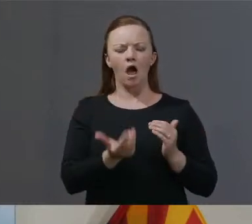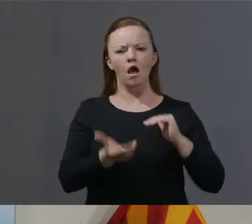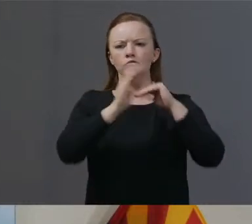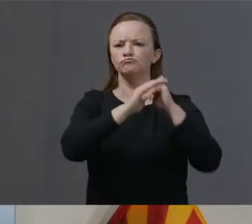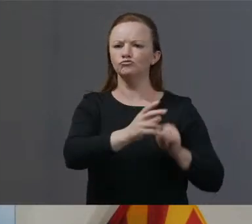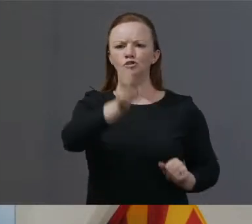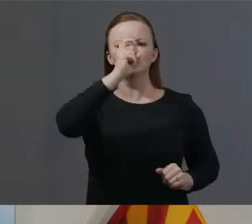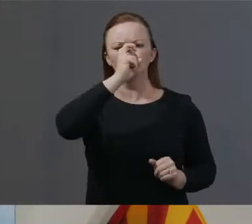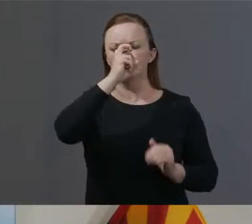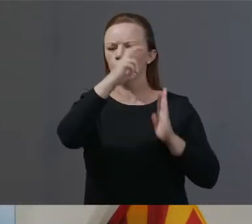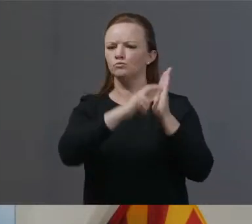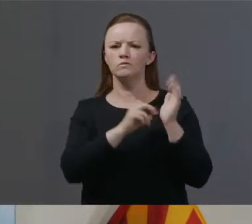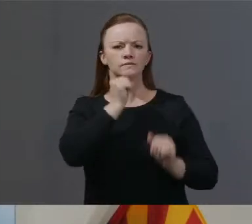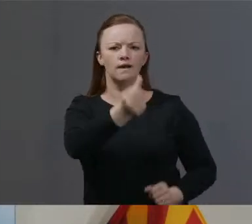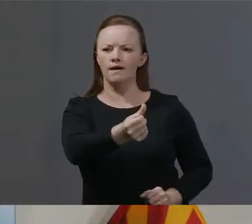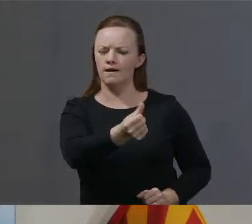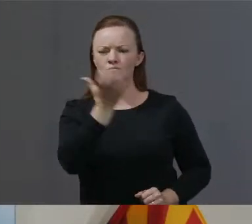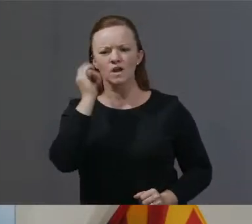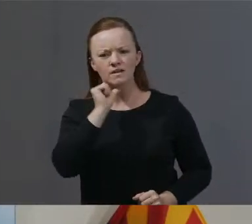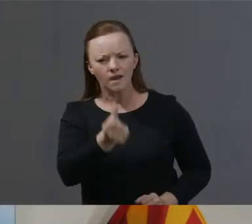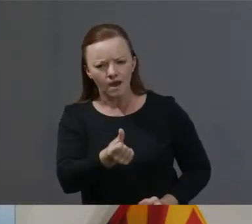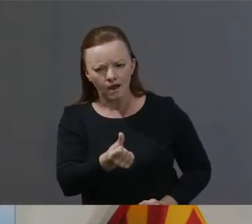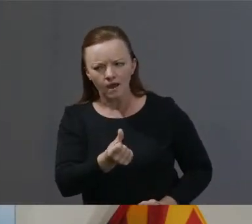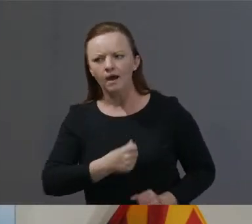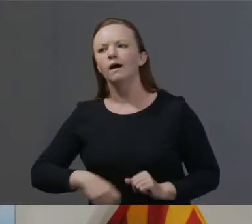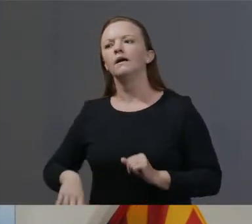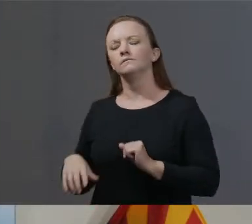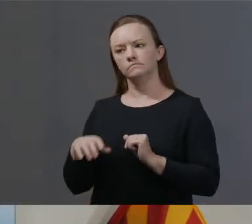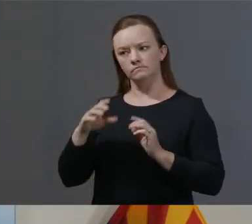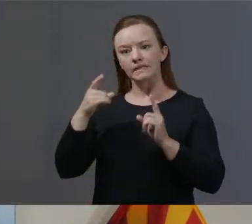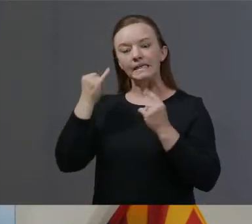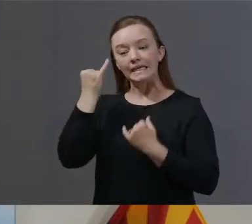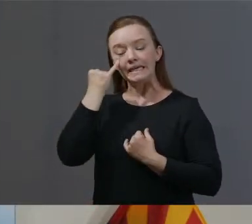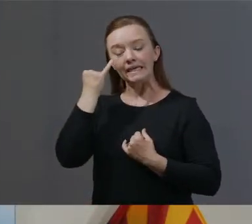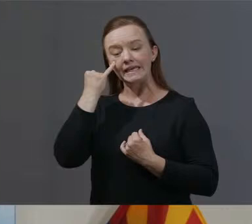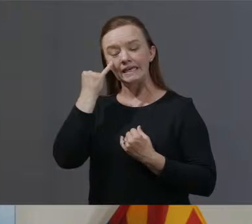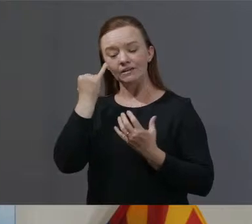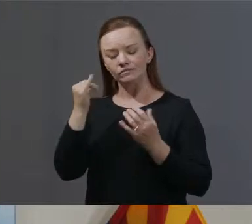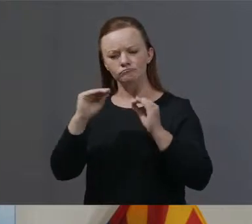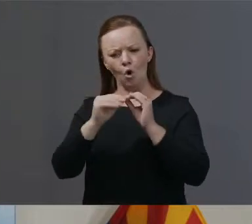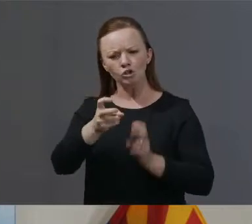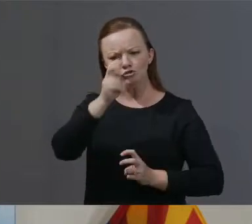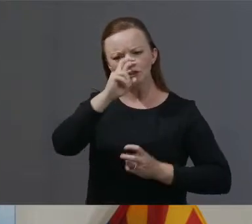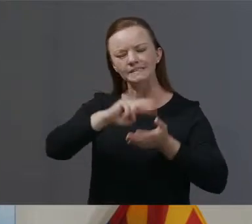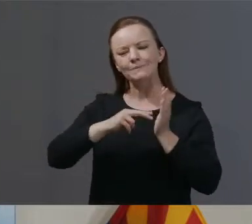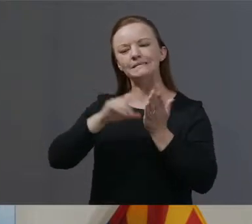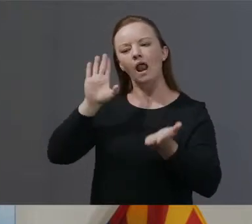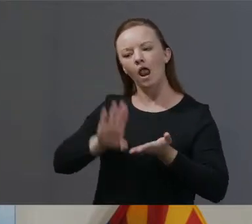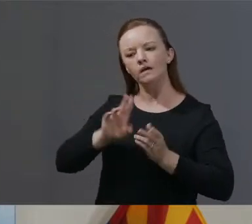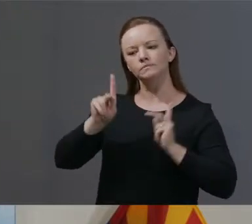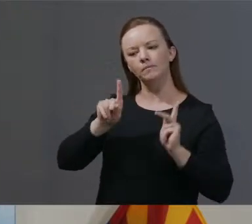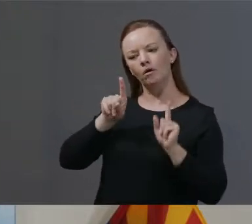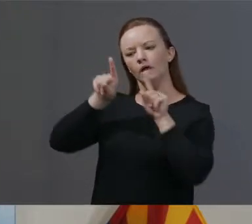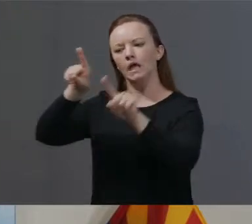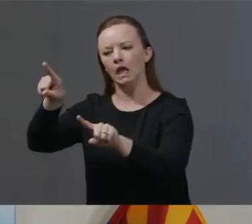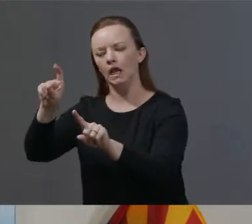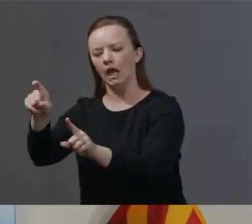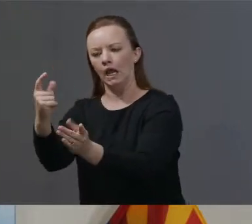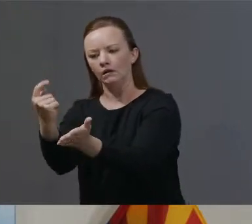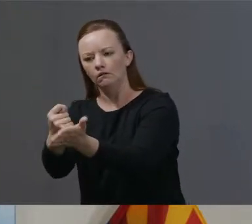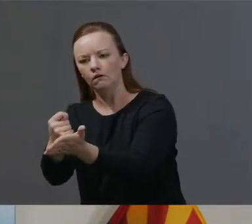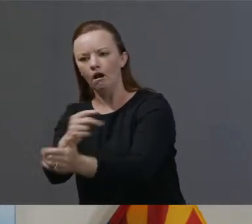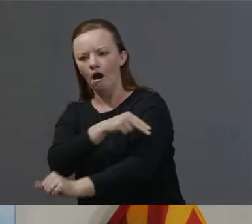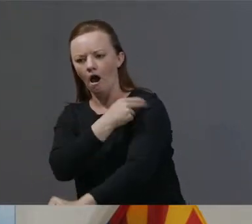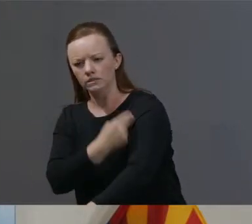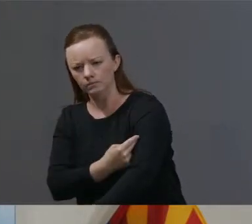month that would reduce the number of people seeking medical attention and a stronger stance on mandating preventative